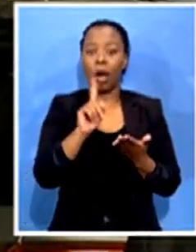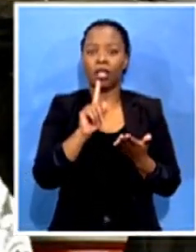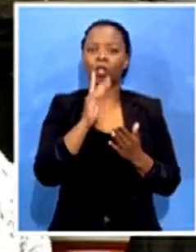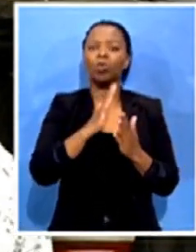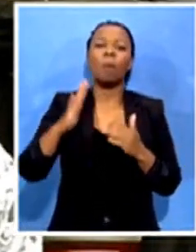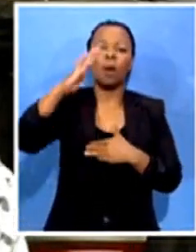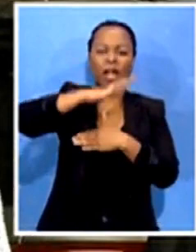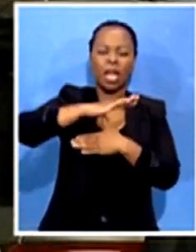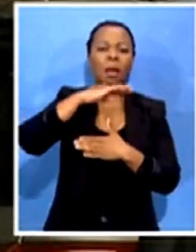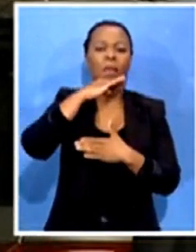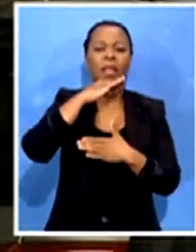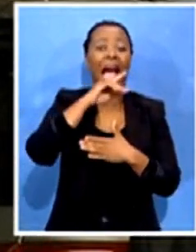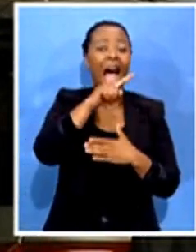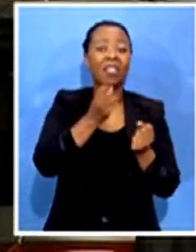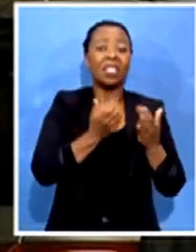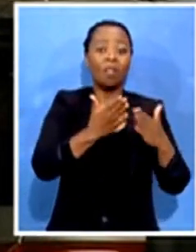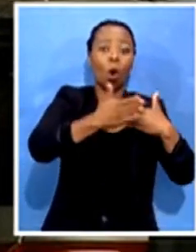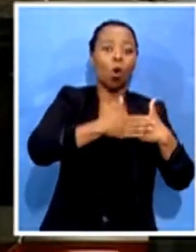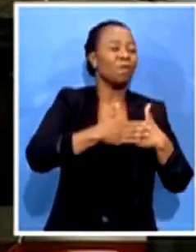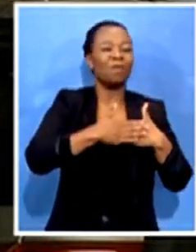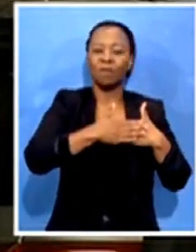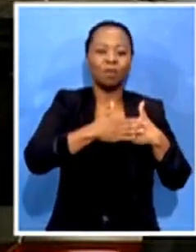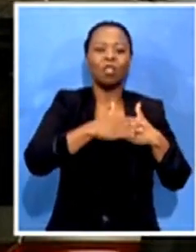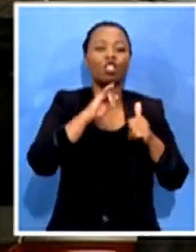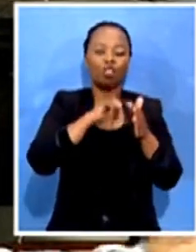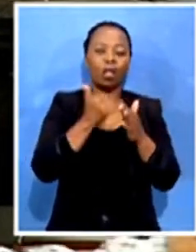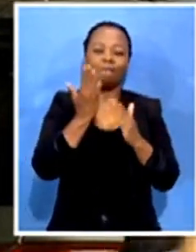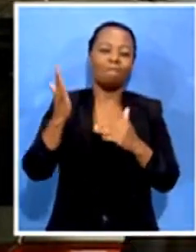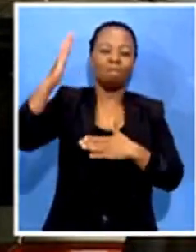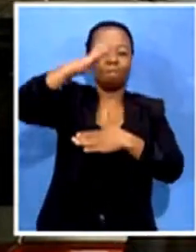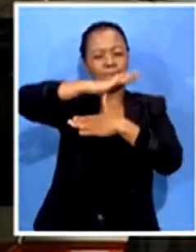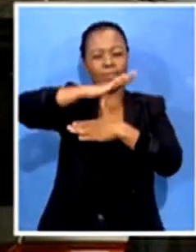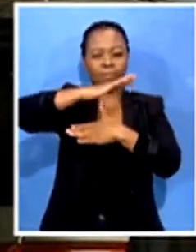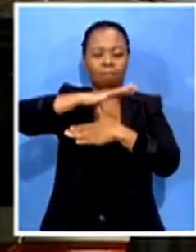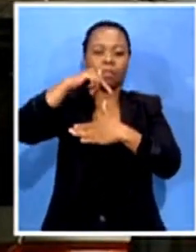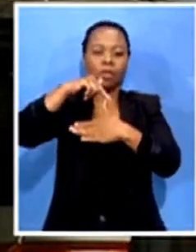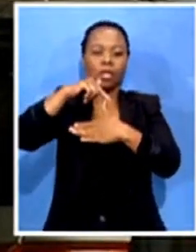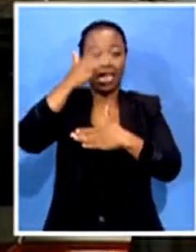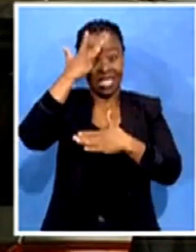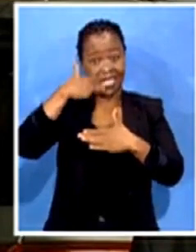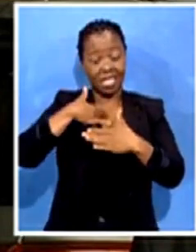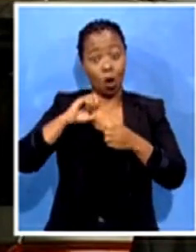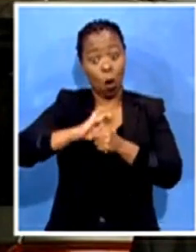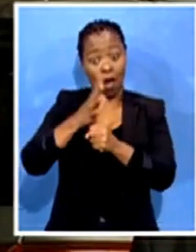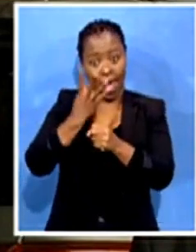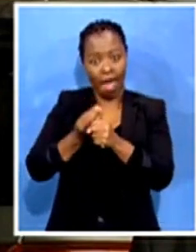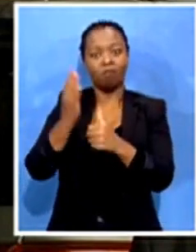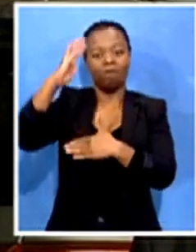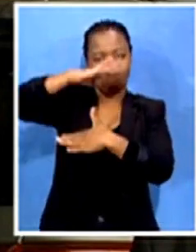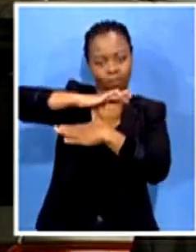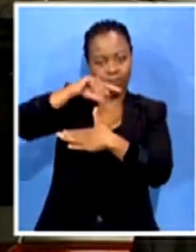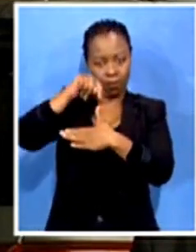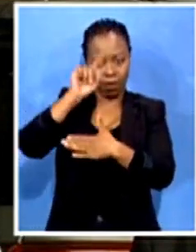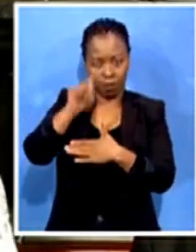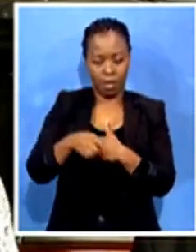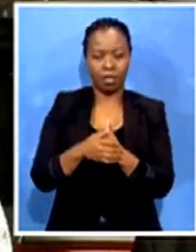completely, but to prioritize COVID patients. That's a matter that the department, the MEC, is addressing this